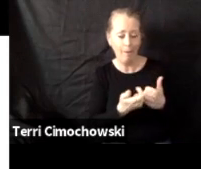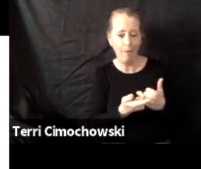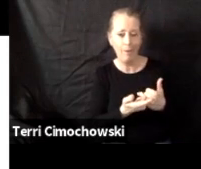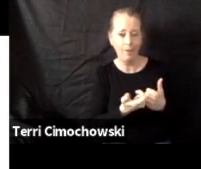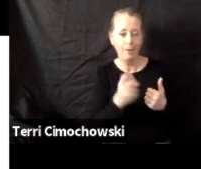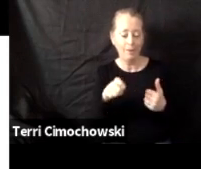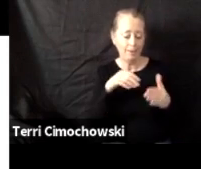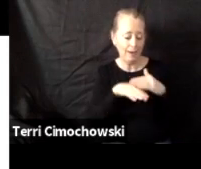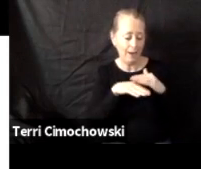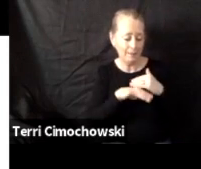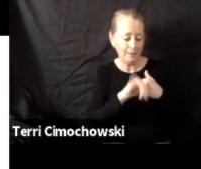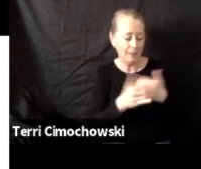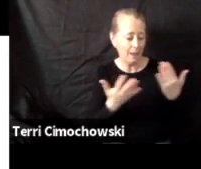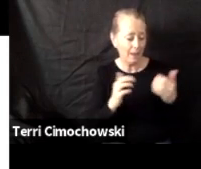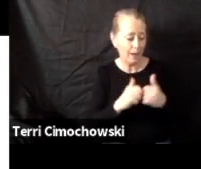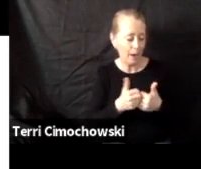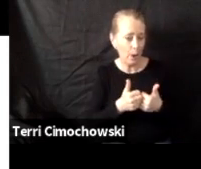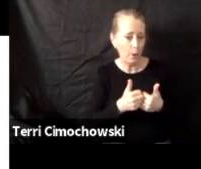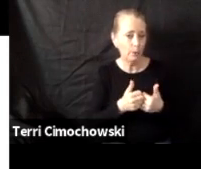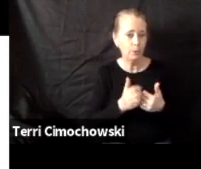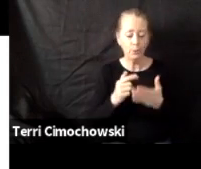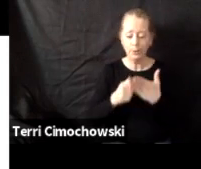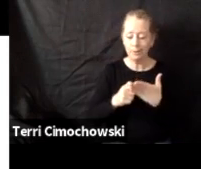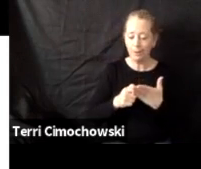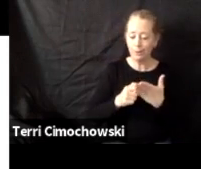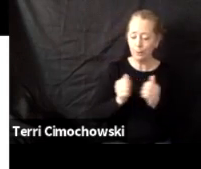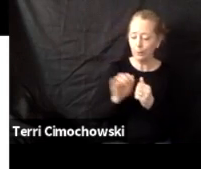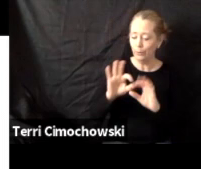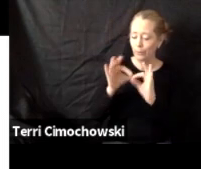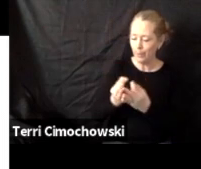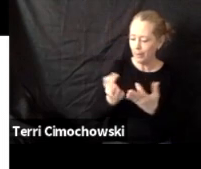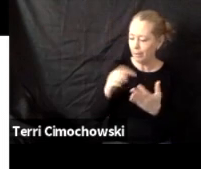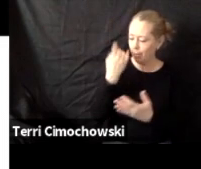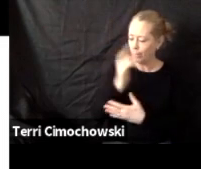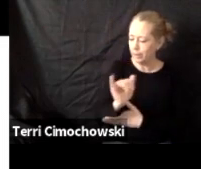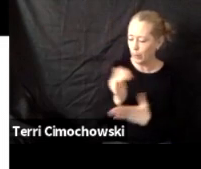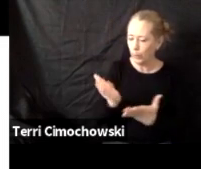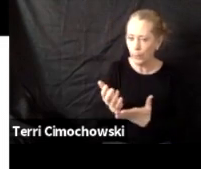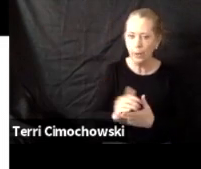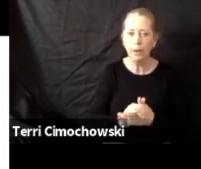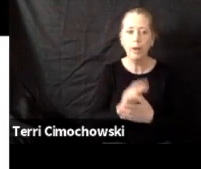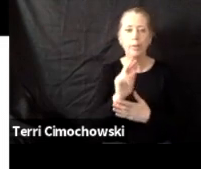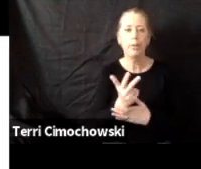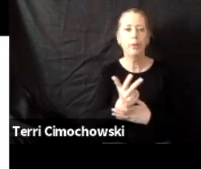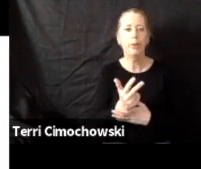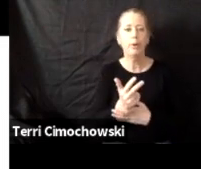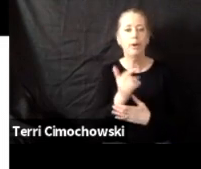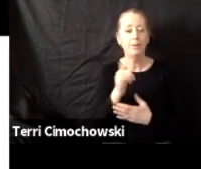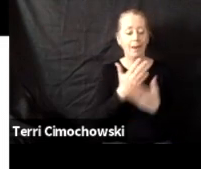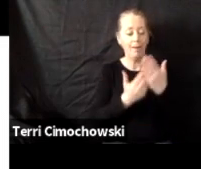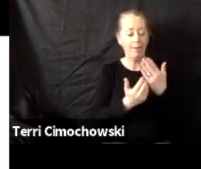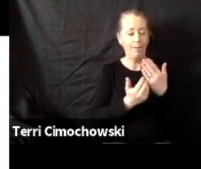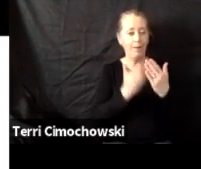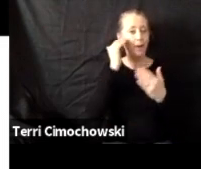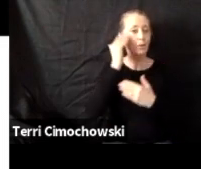So really having a conversation as a family of what that might look like. And then the third question is, how comfortable is the adult with